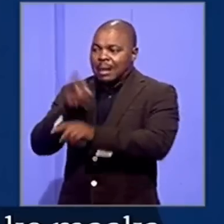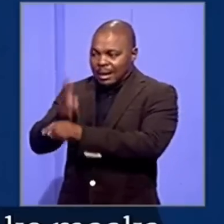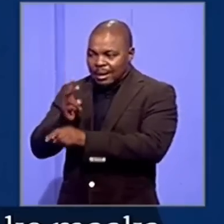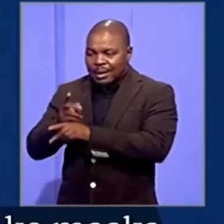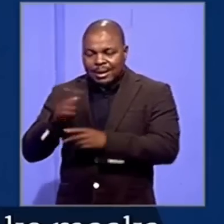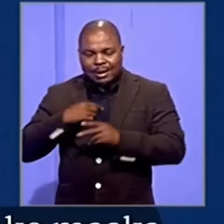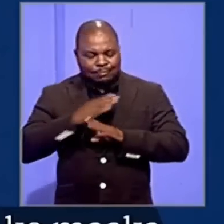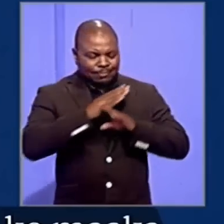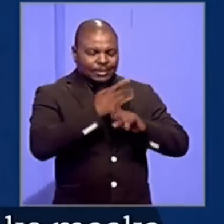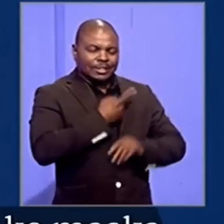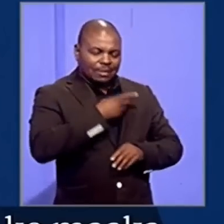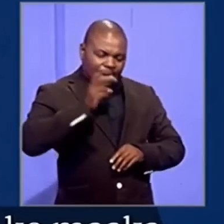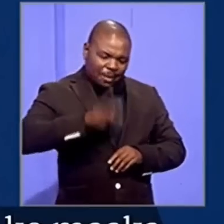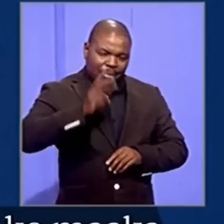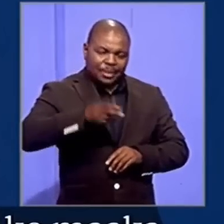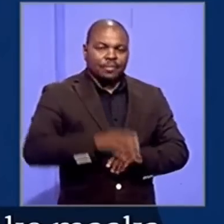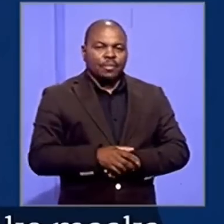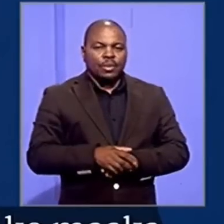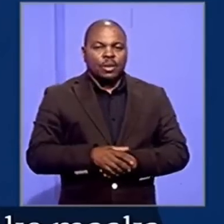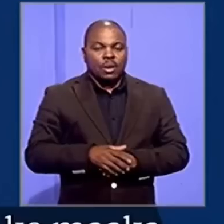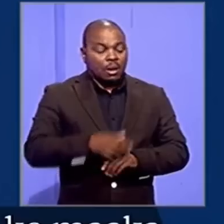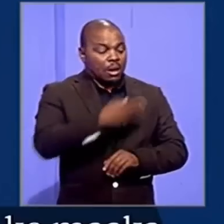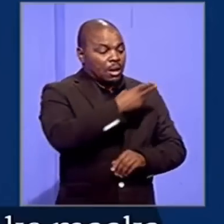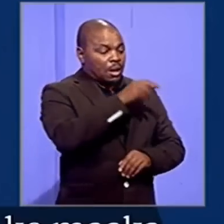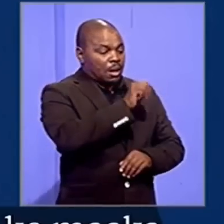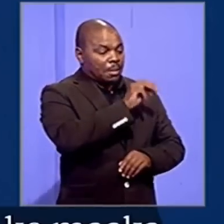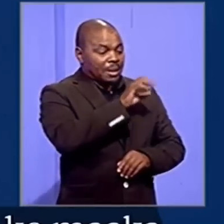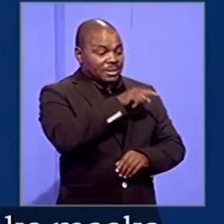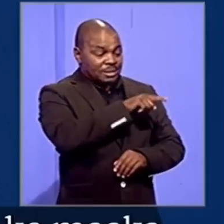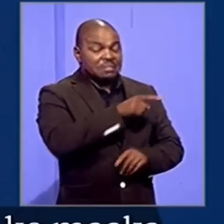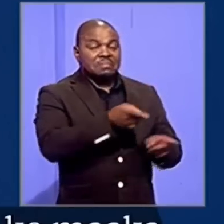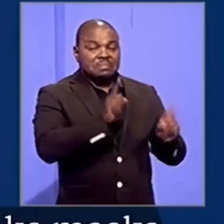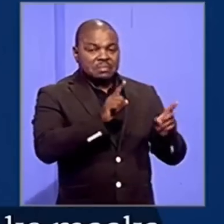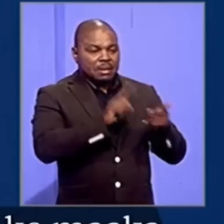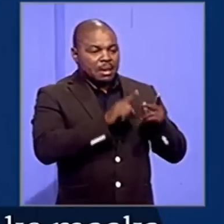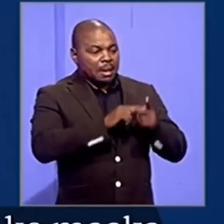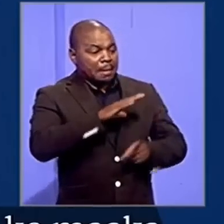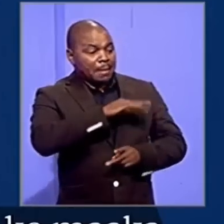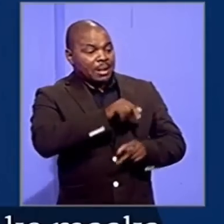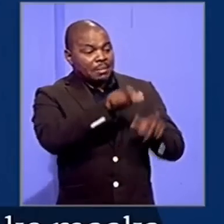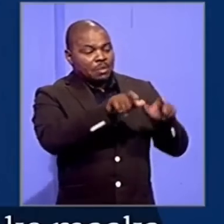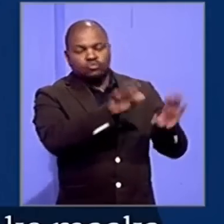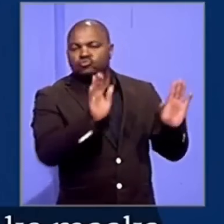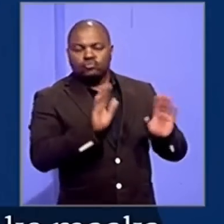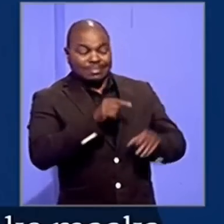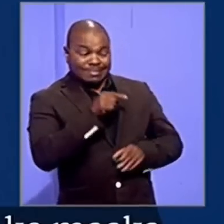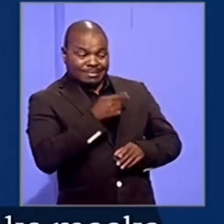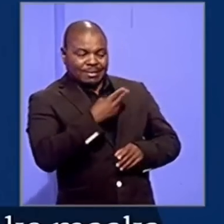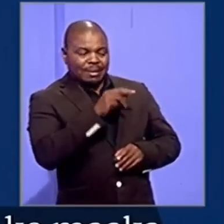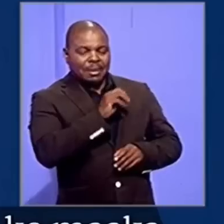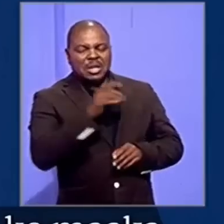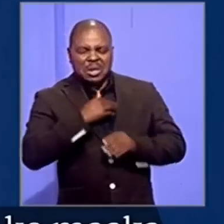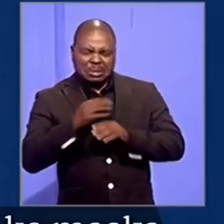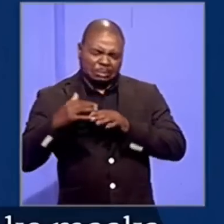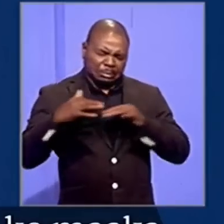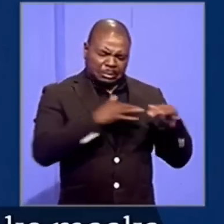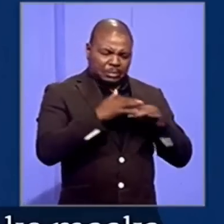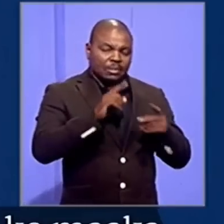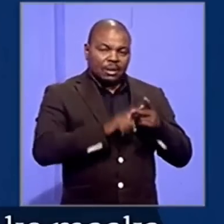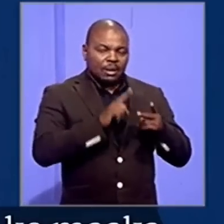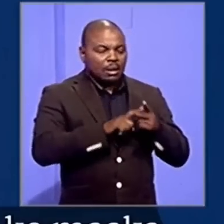and again. Our war is against Hamas terrorists, not against Palestinian civilians. We will continue to facilitate